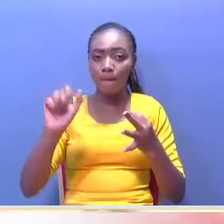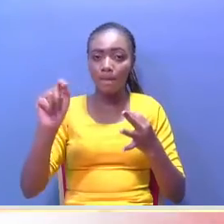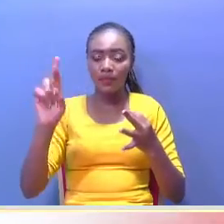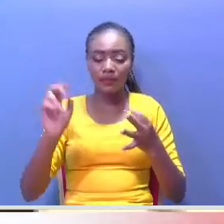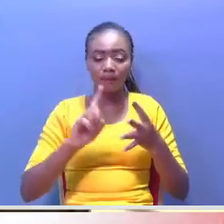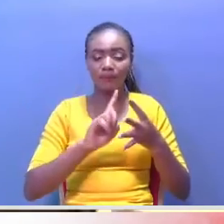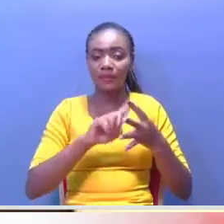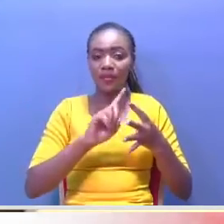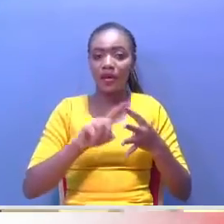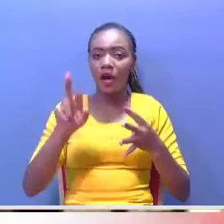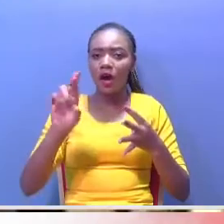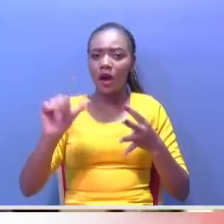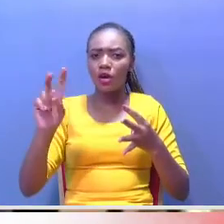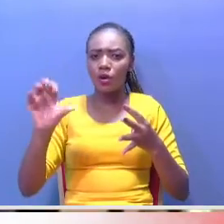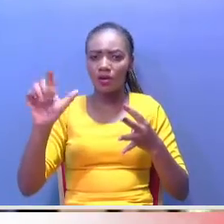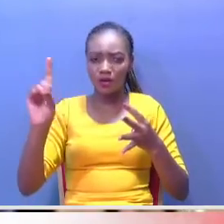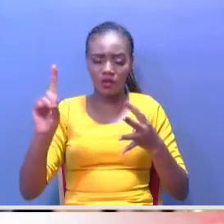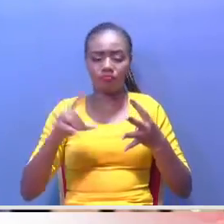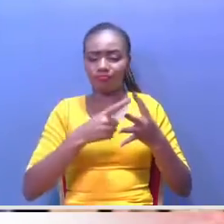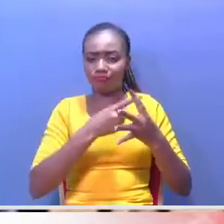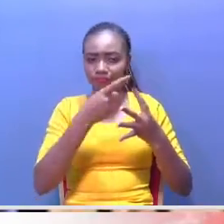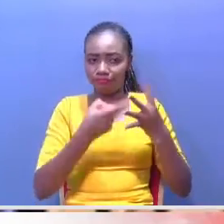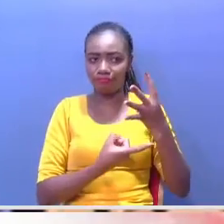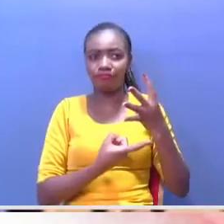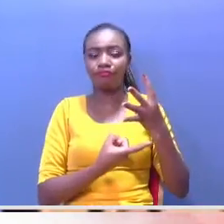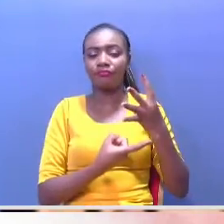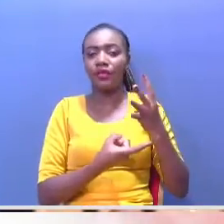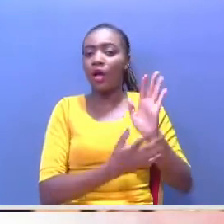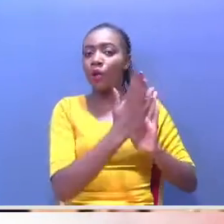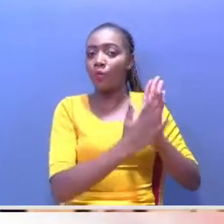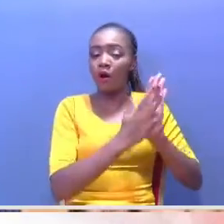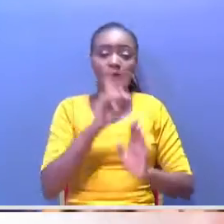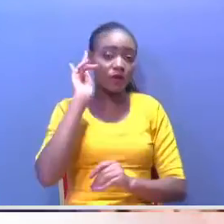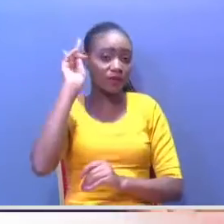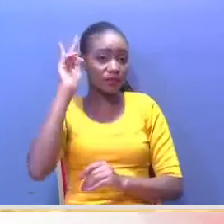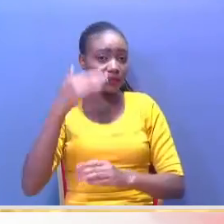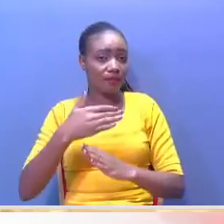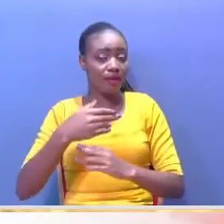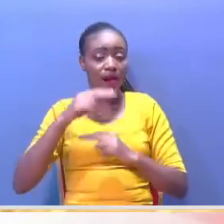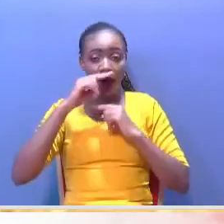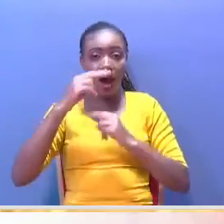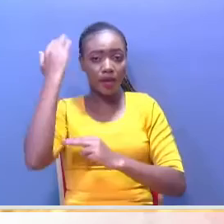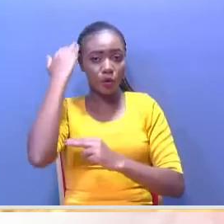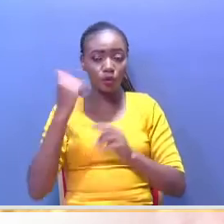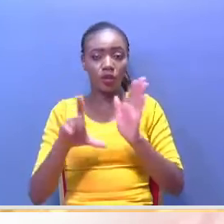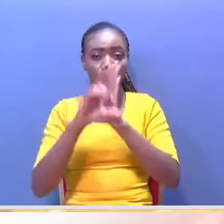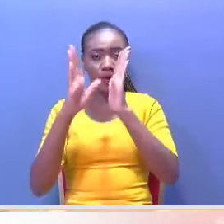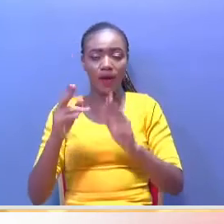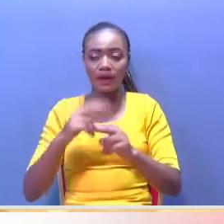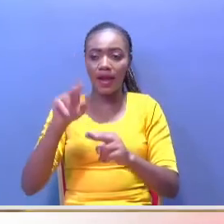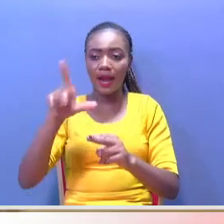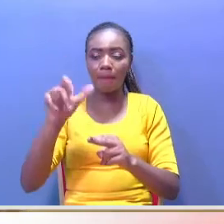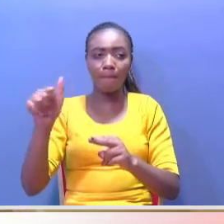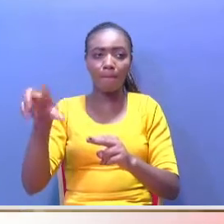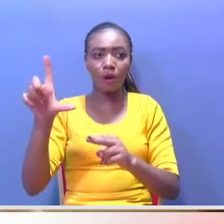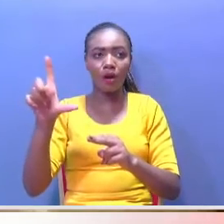Ngwenyi Kwange and Ronald Ompati Onyenka appeared before Kisii High Court Senior Resident Magistrate Paul Mutai but could